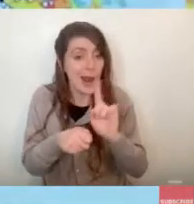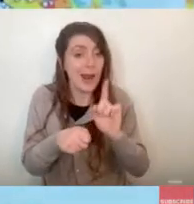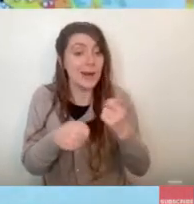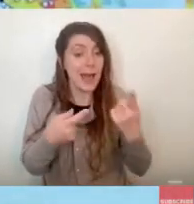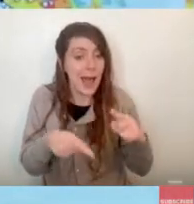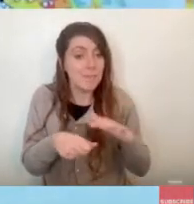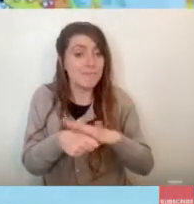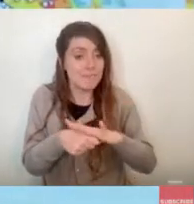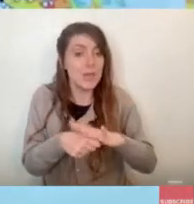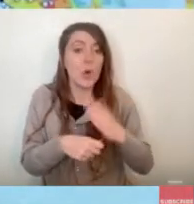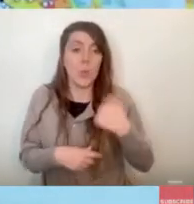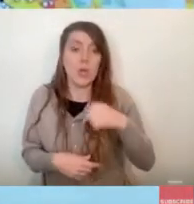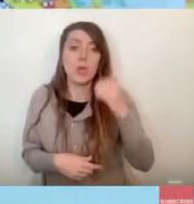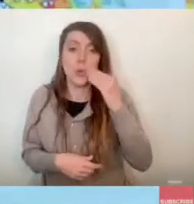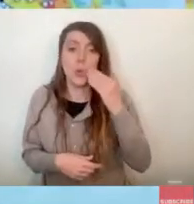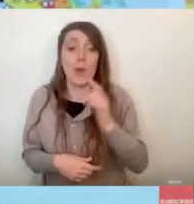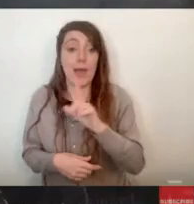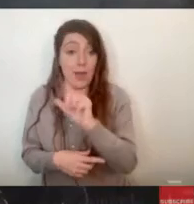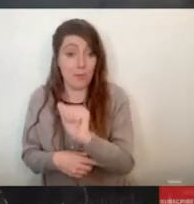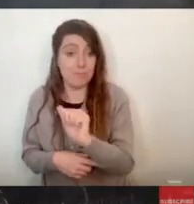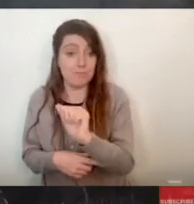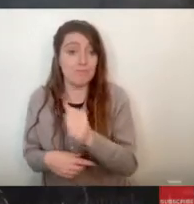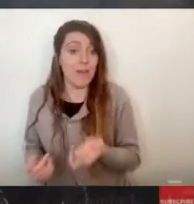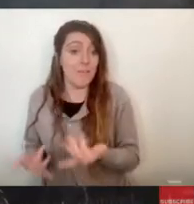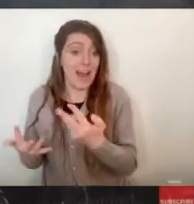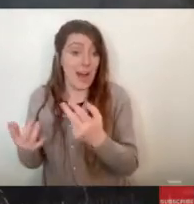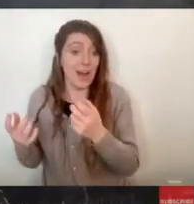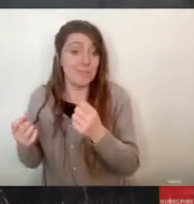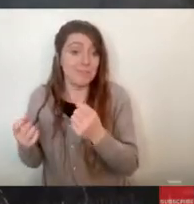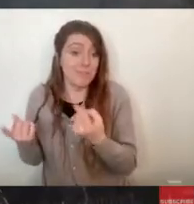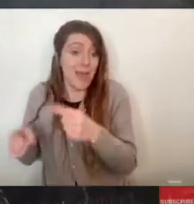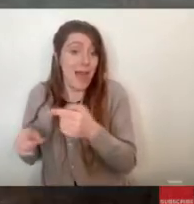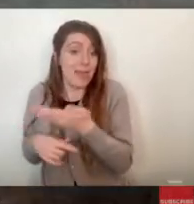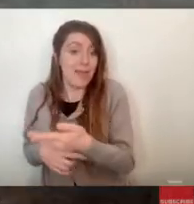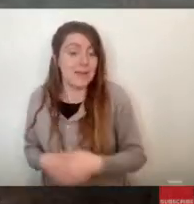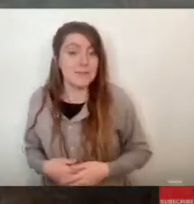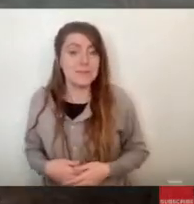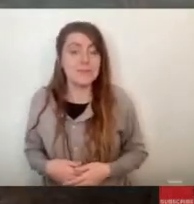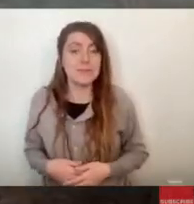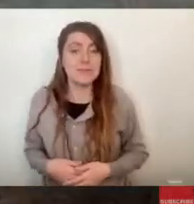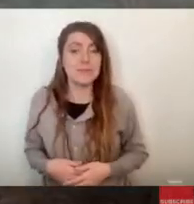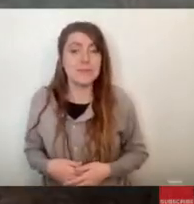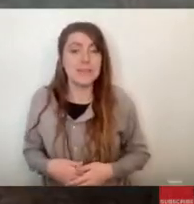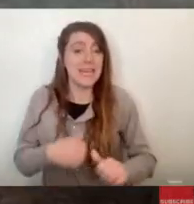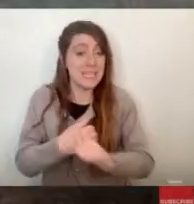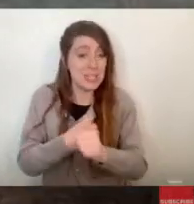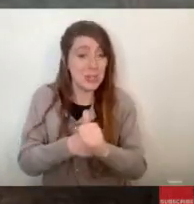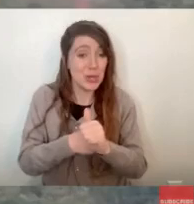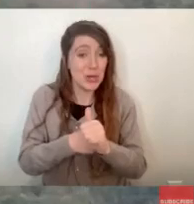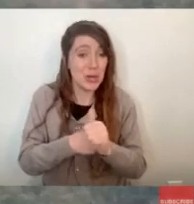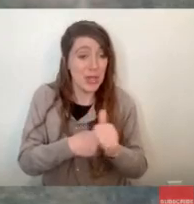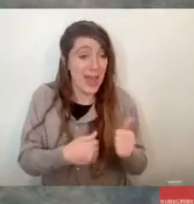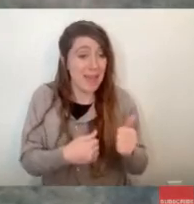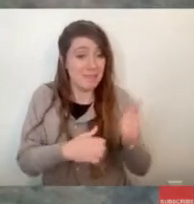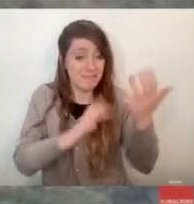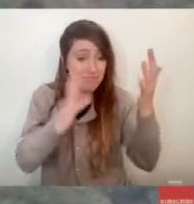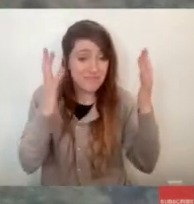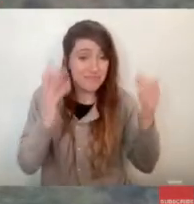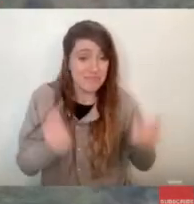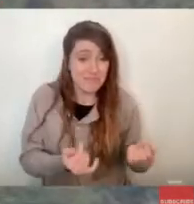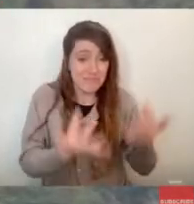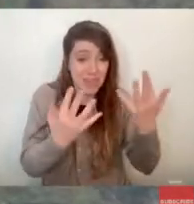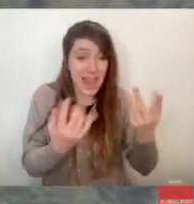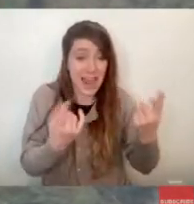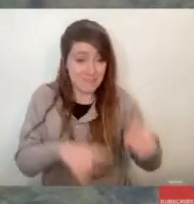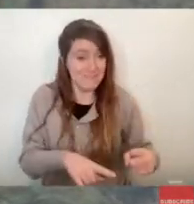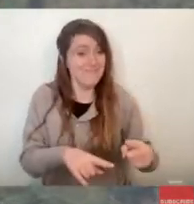to Los Angeles where fire really occurred. The danger wildfires pose is growing. Just last